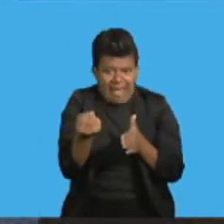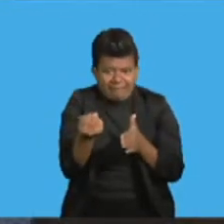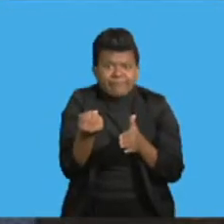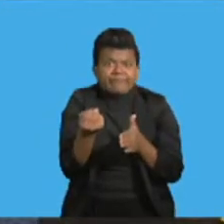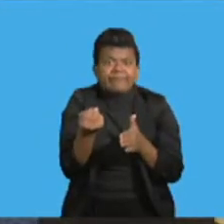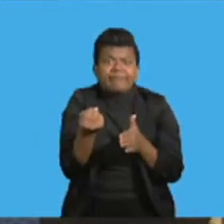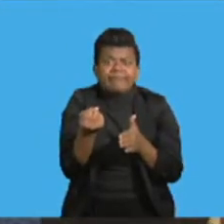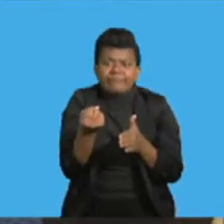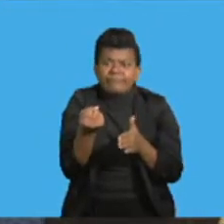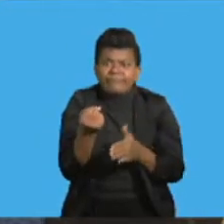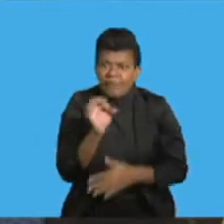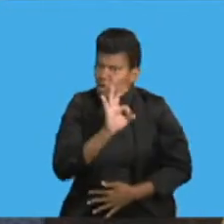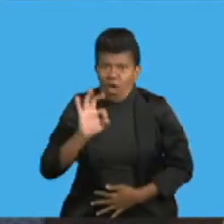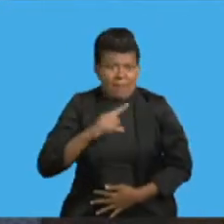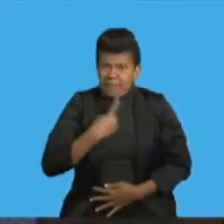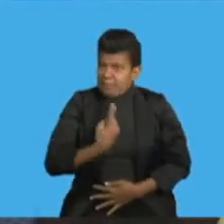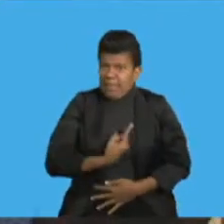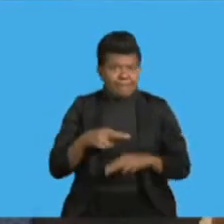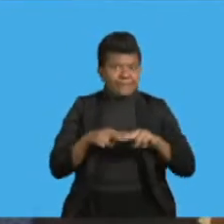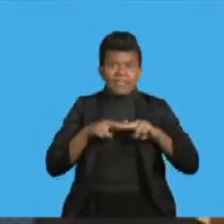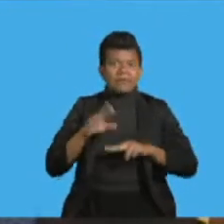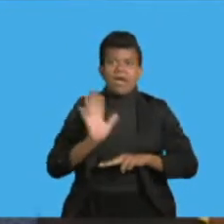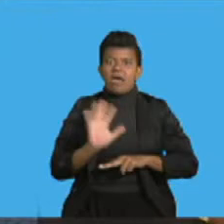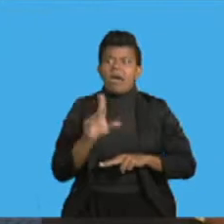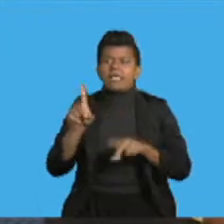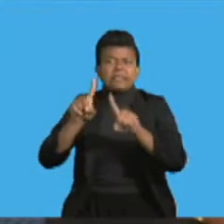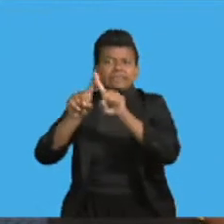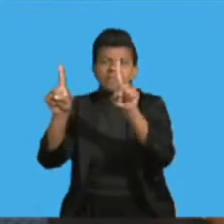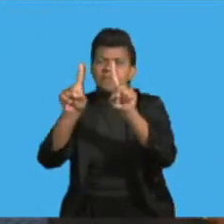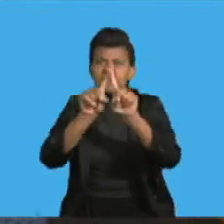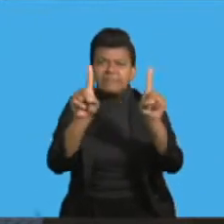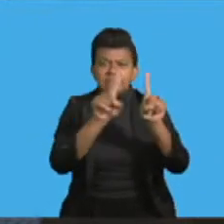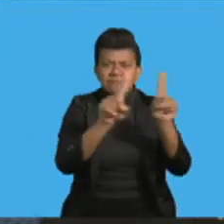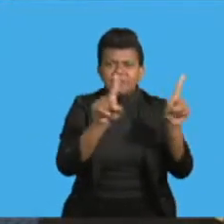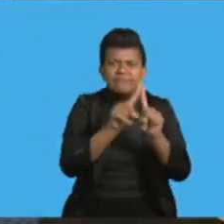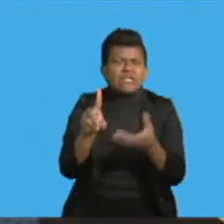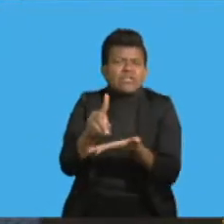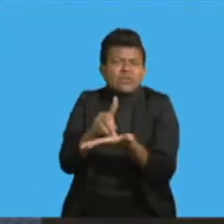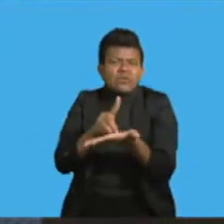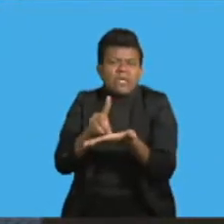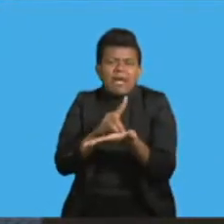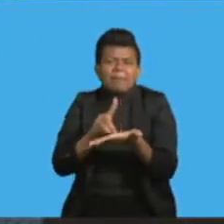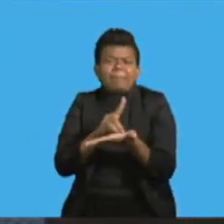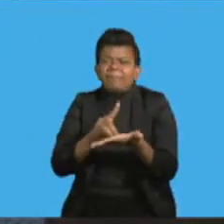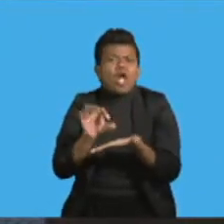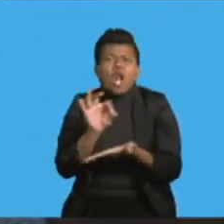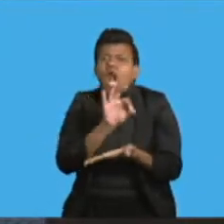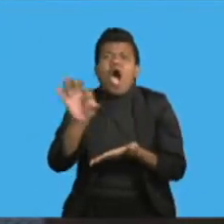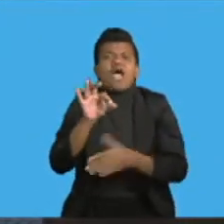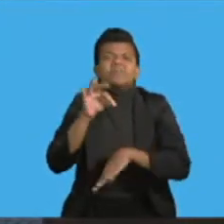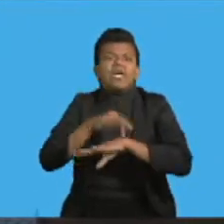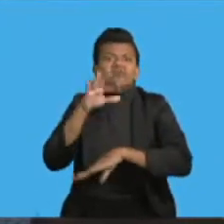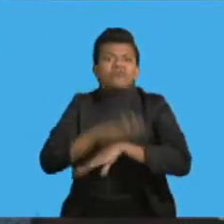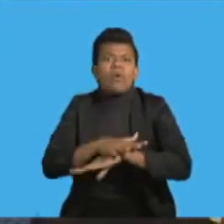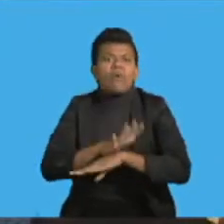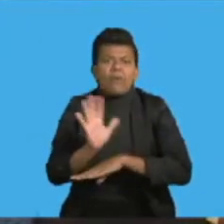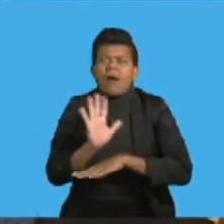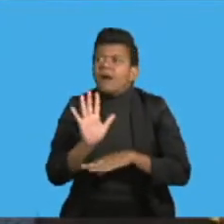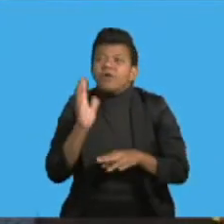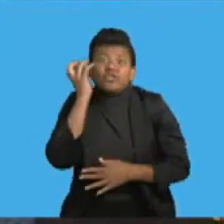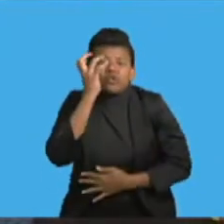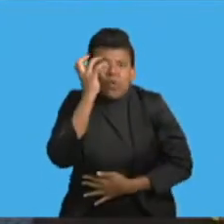alone in terms of leptospirosis outbreak. It is a disease caused by bacteria that affects both humans and